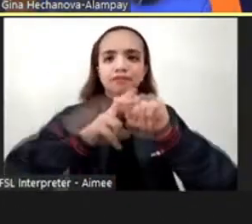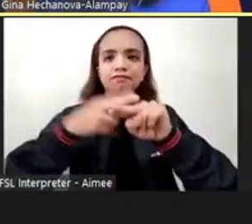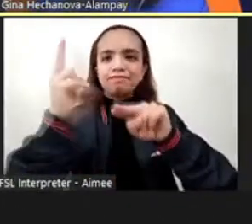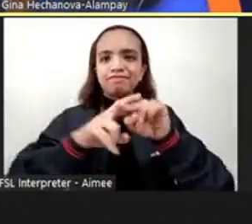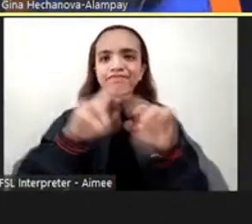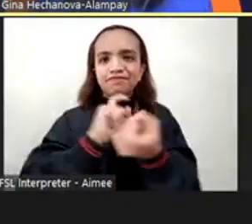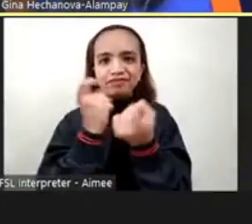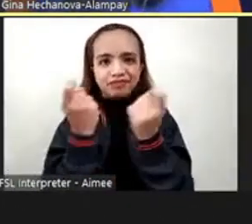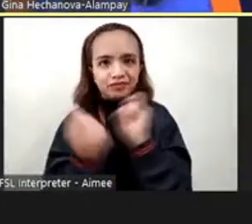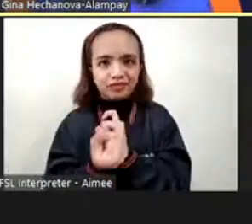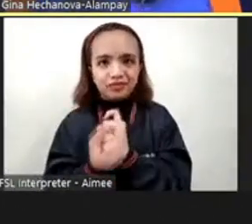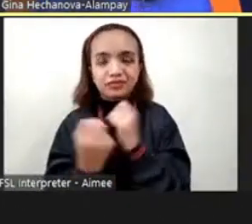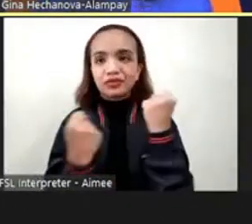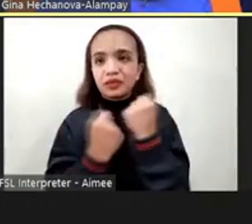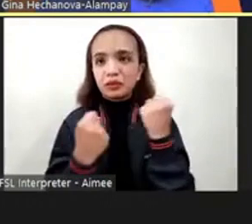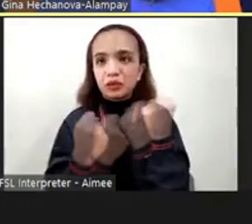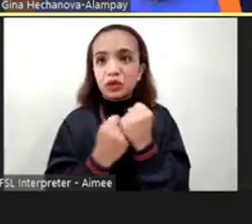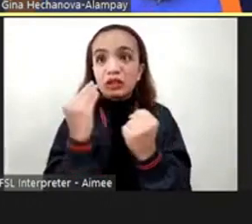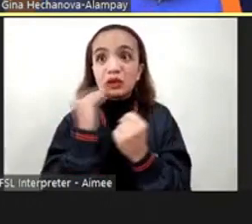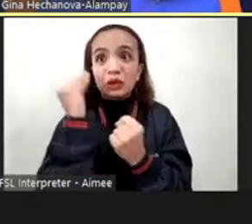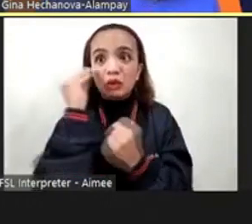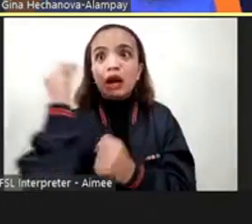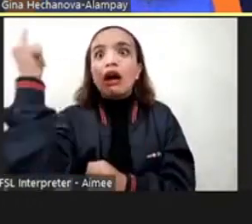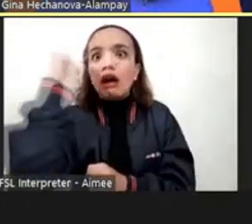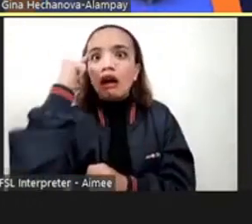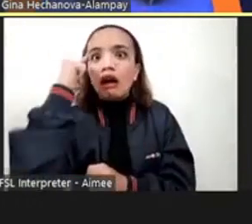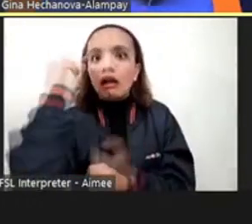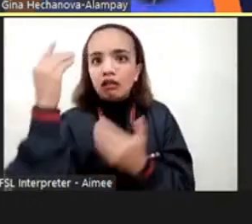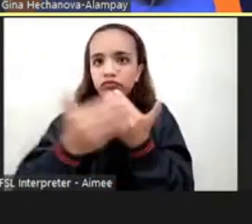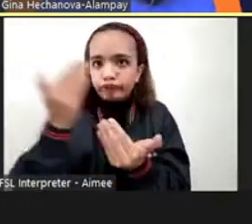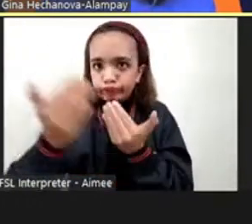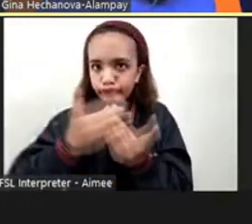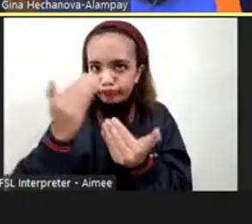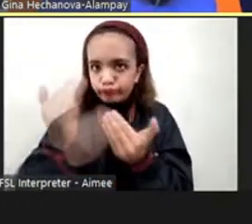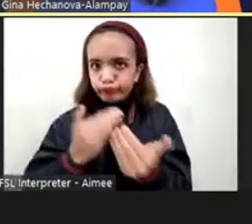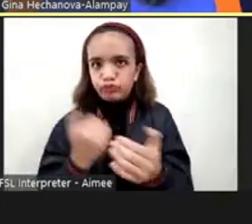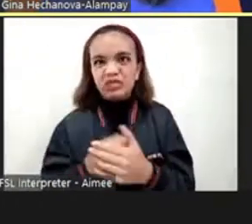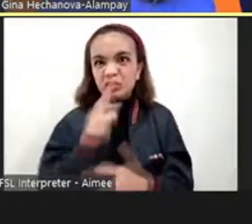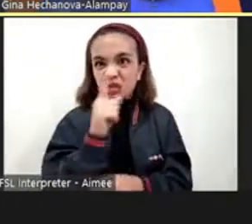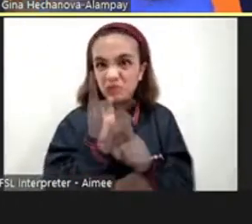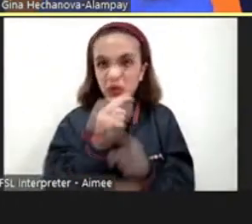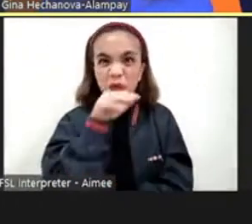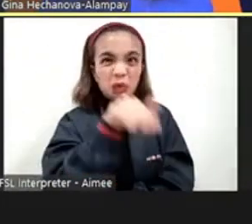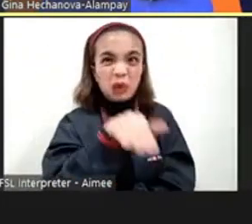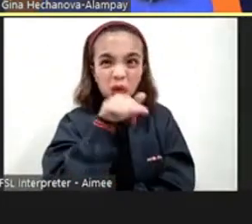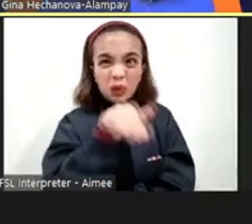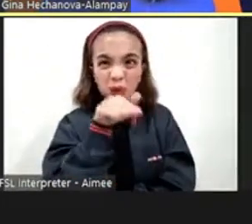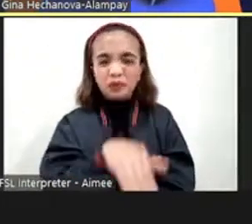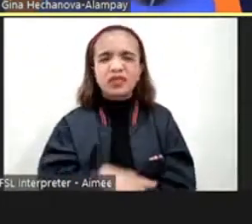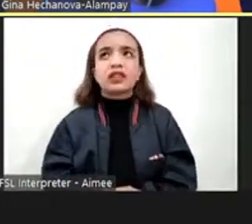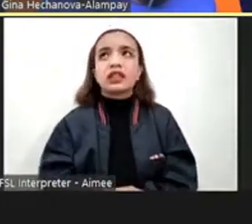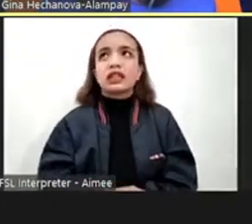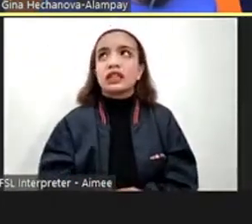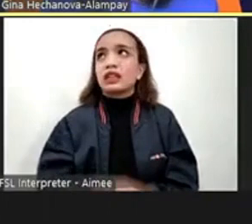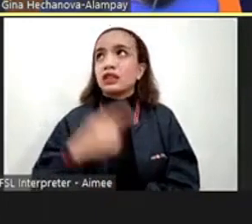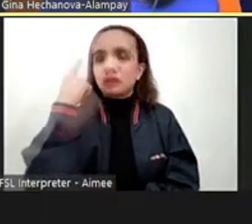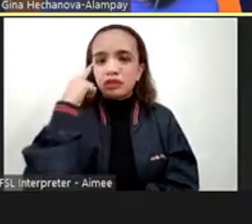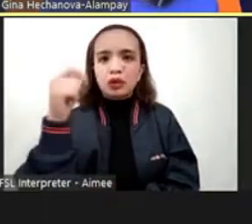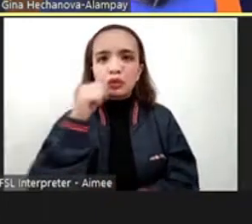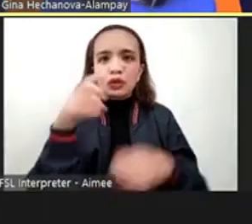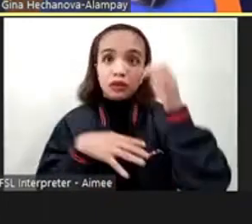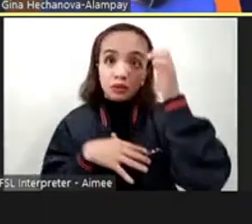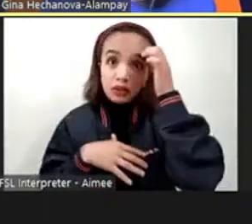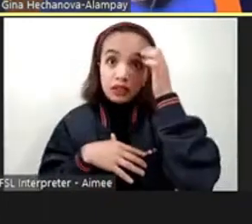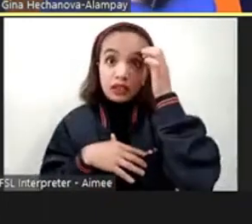work from home setting, akala natin mas madali ang work from home, pero mas nakakapagod siya, especially for the women or the moms who are